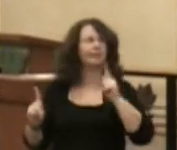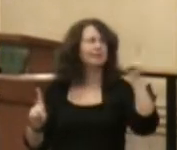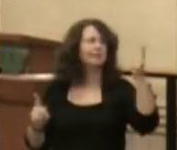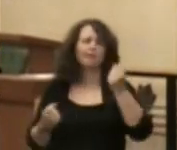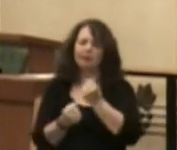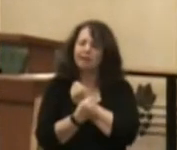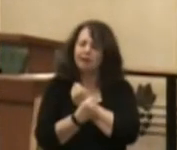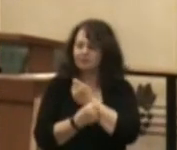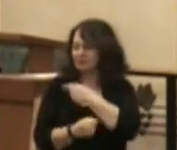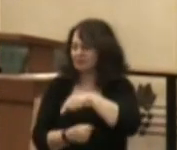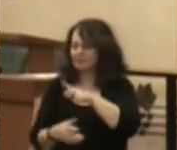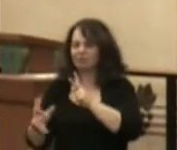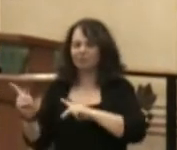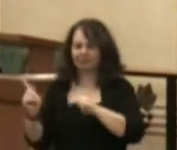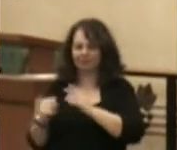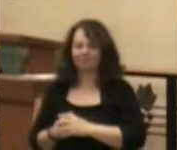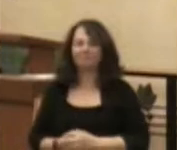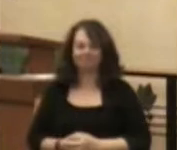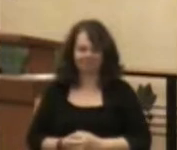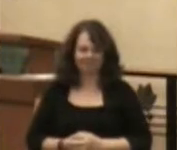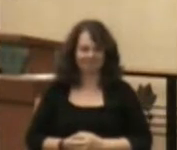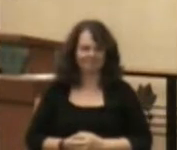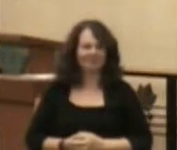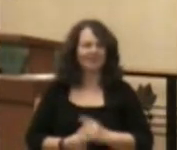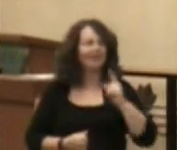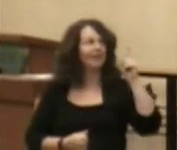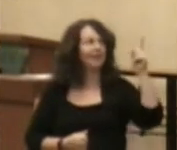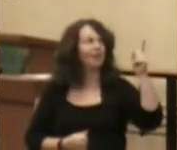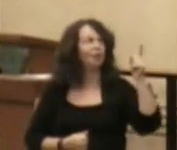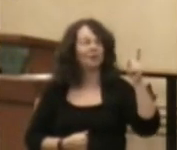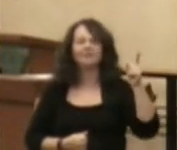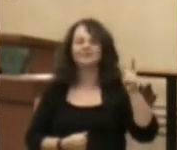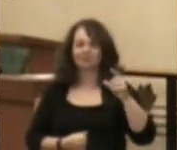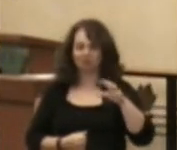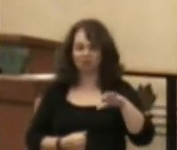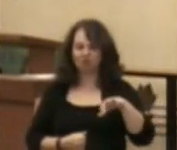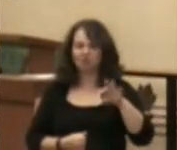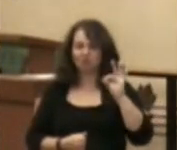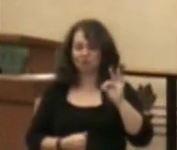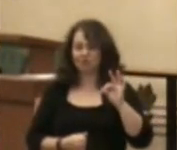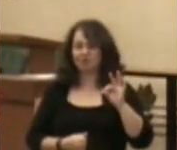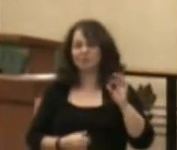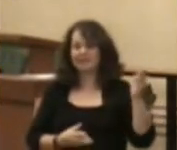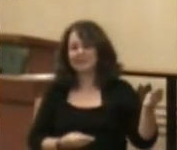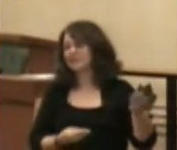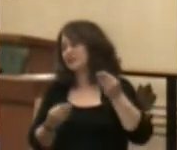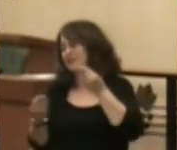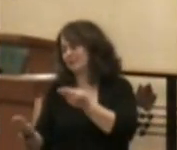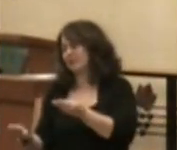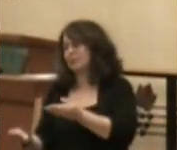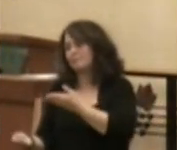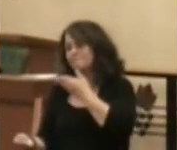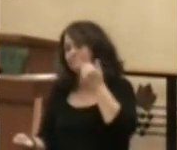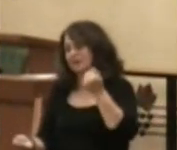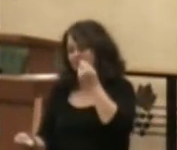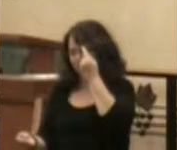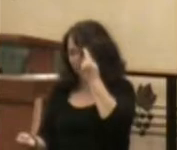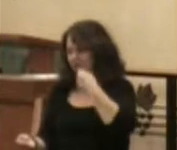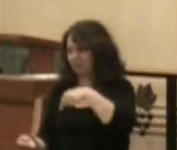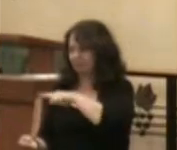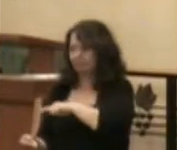add, God would even choose to give his very best, give it all, a